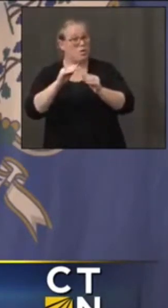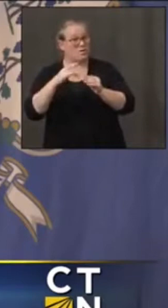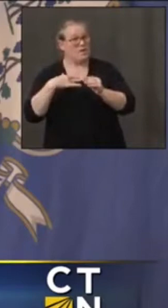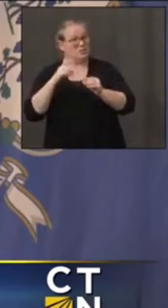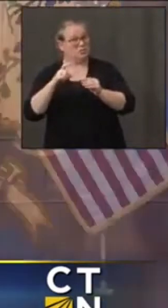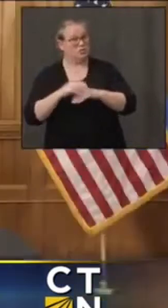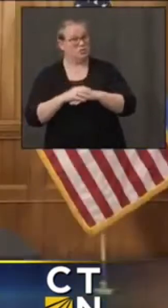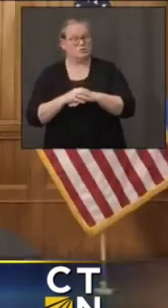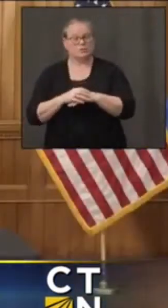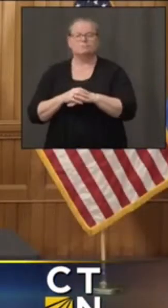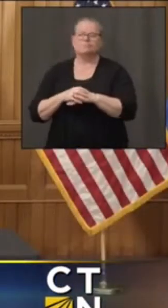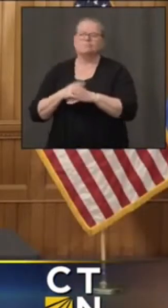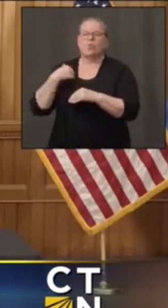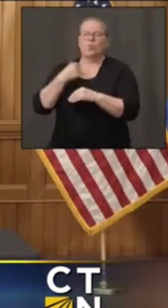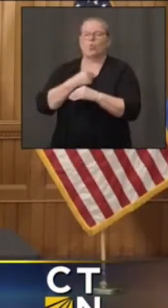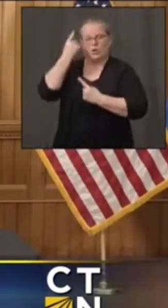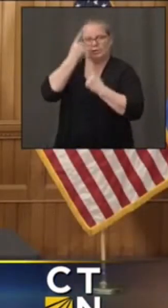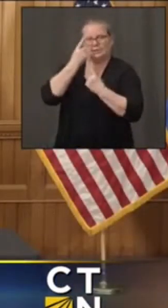Thank you.